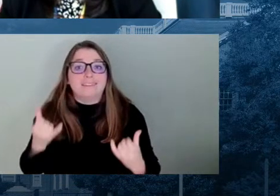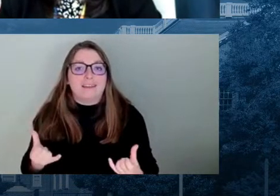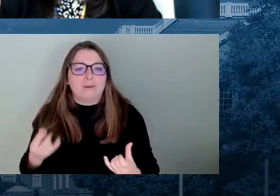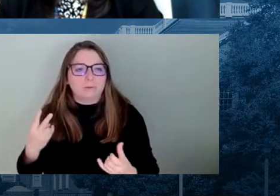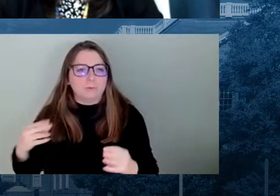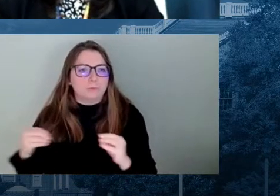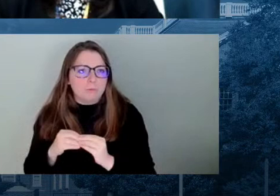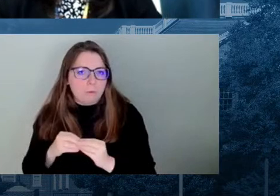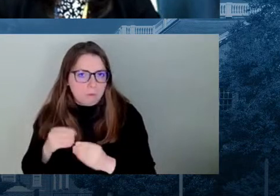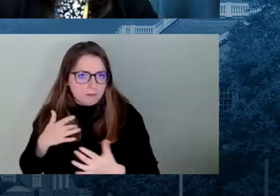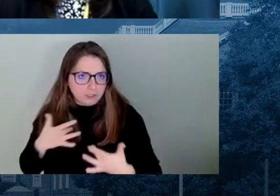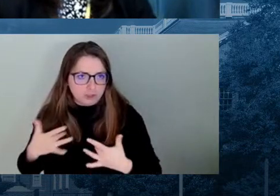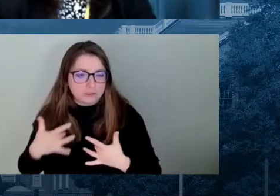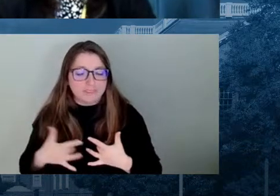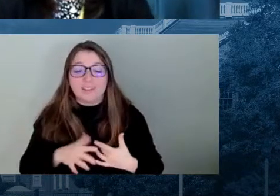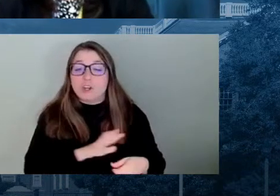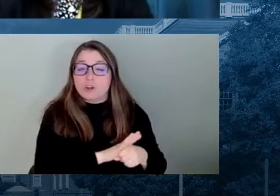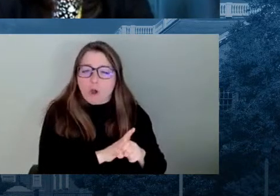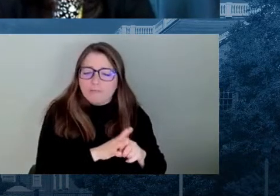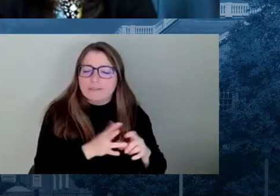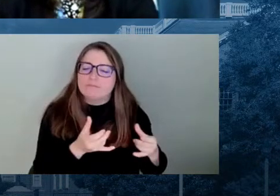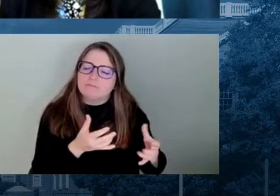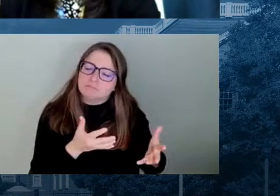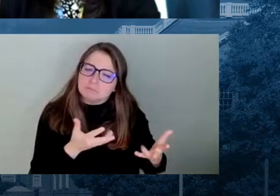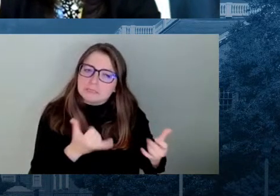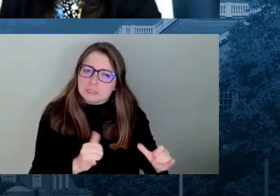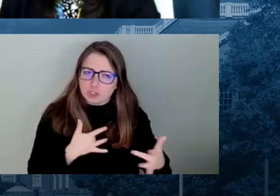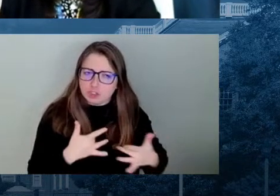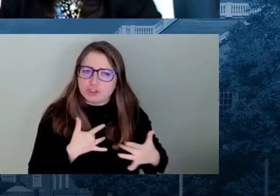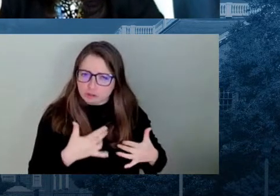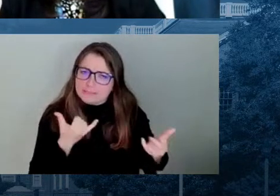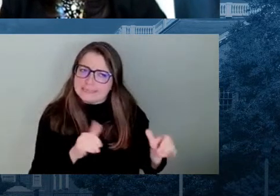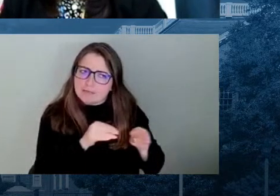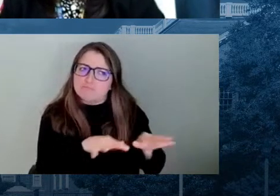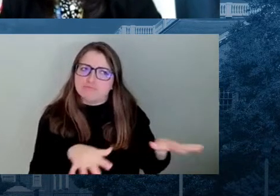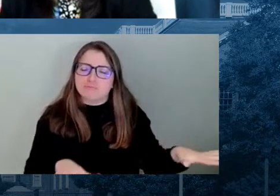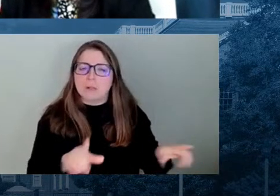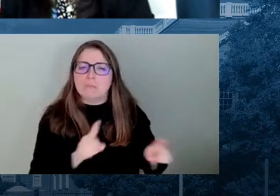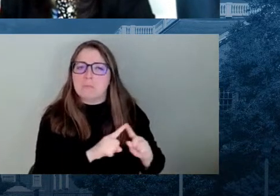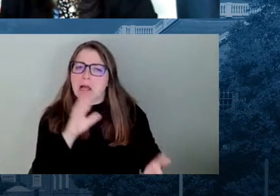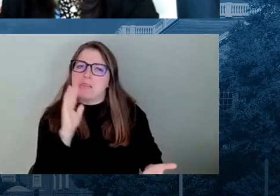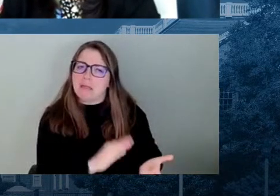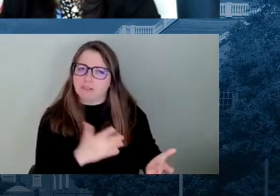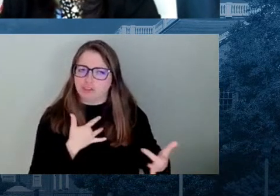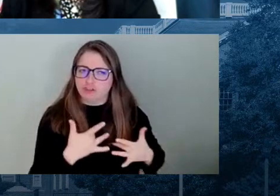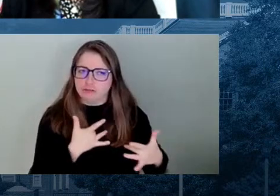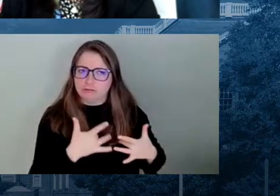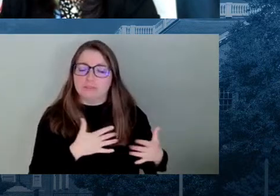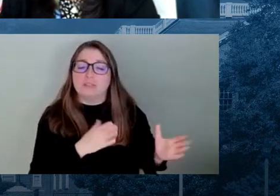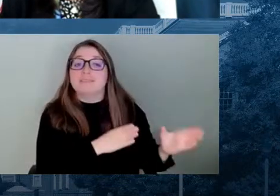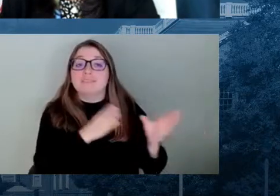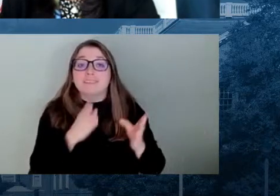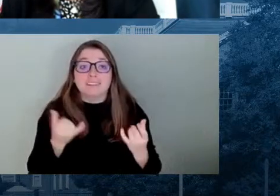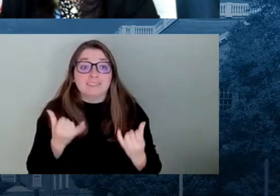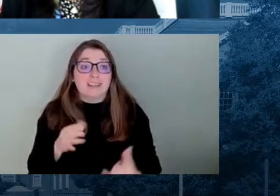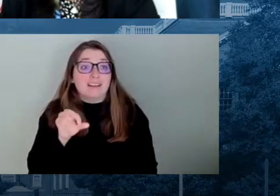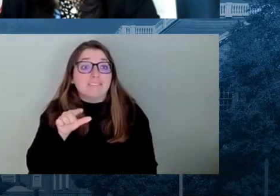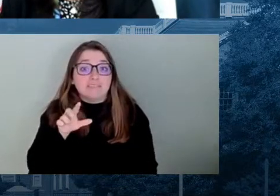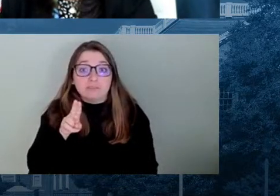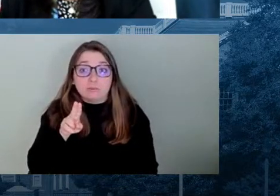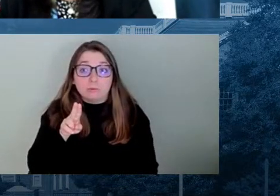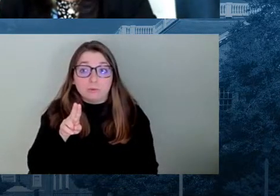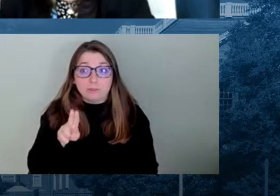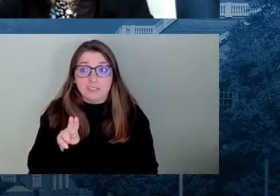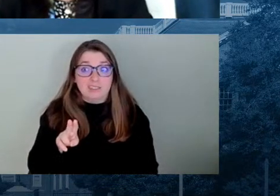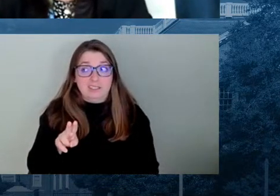for COVID, although it's still out there, and we want you to be aware of that. But we have the flu virus, which was pretty non-existent the last